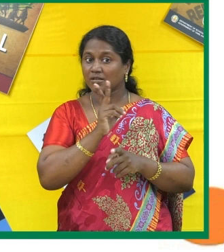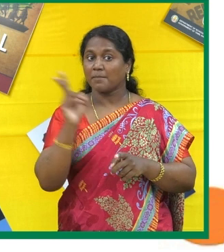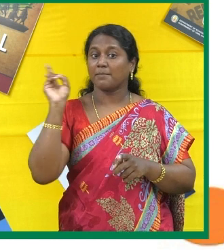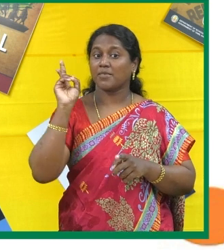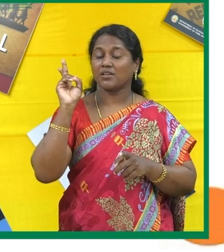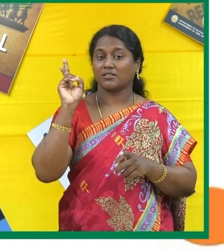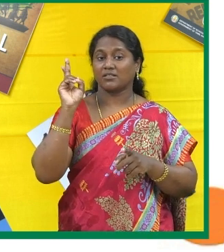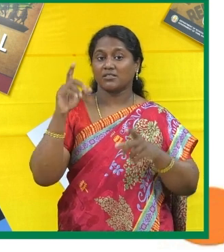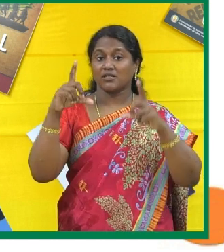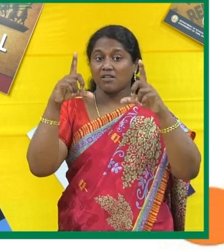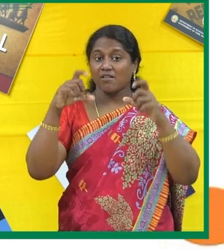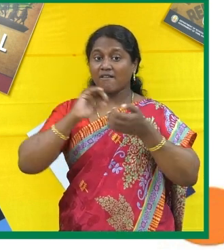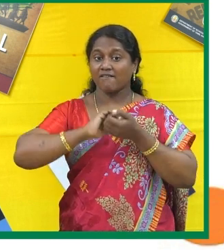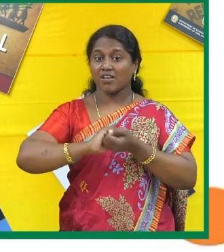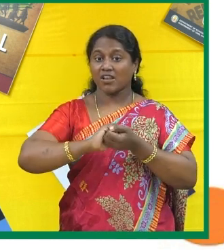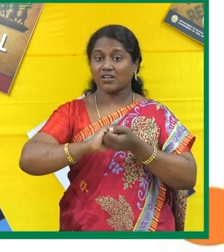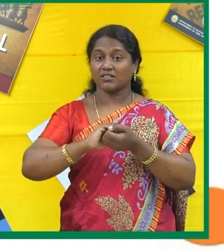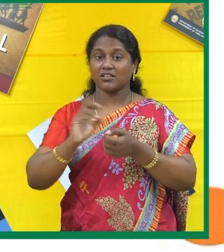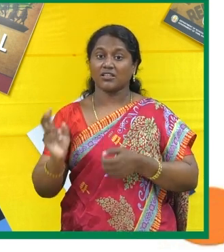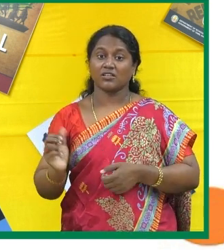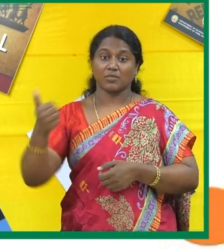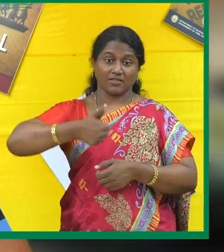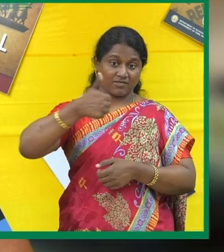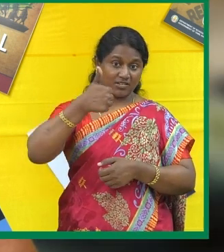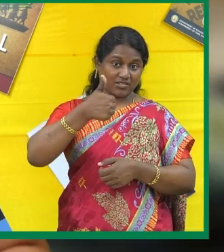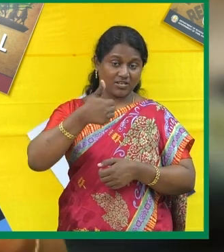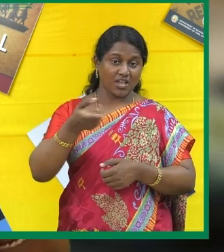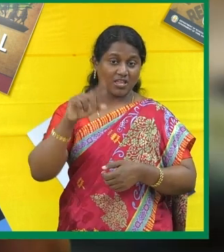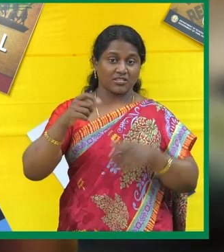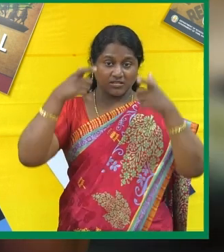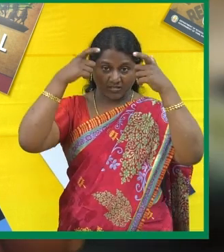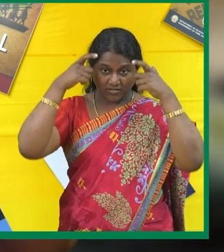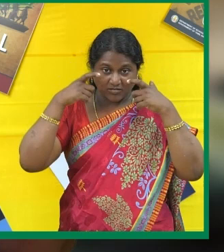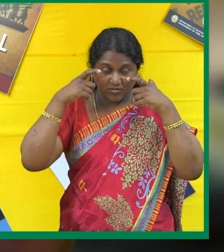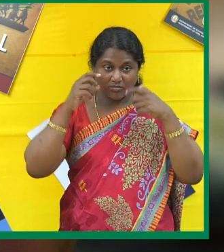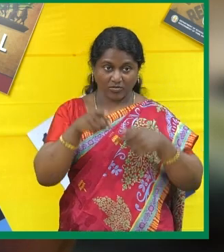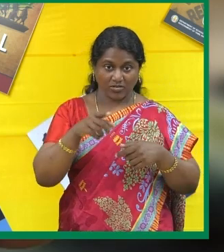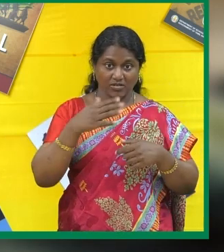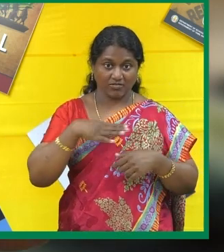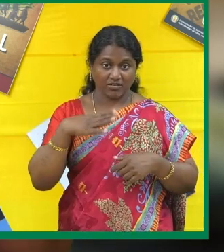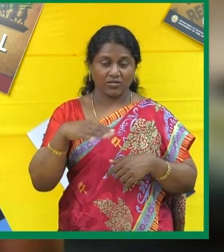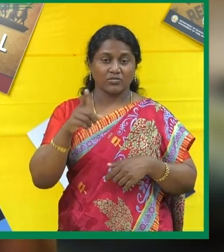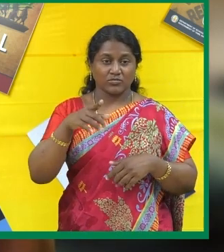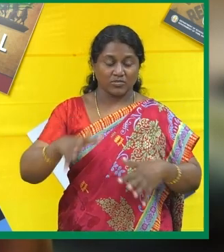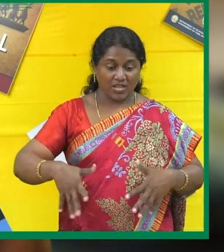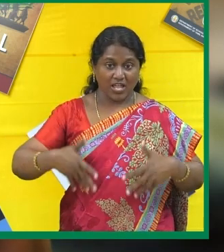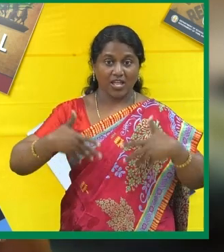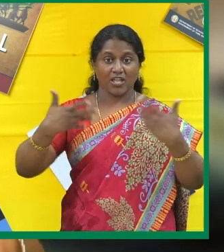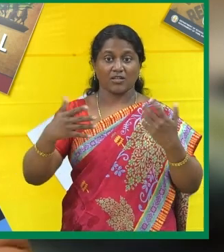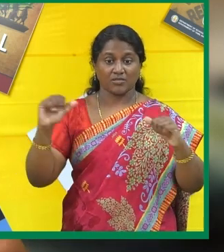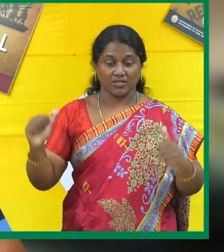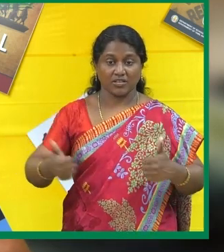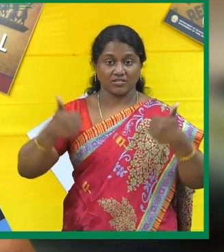adventure, then here the crown is waiting for you. So, be happy and try to achieve your